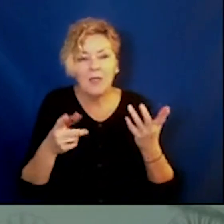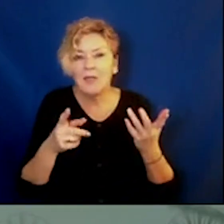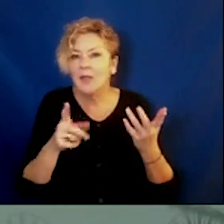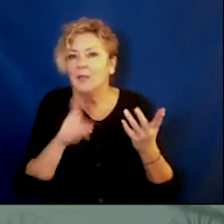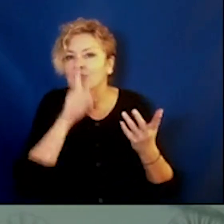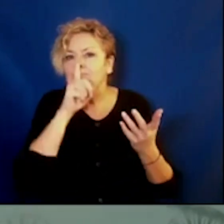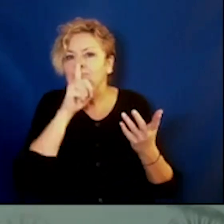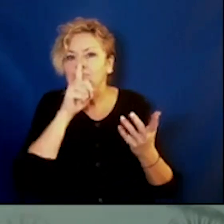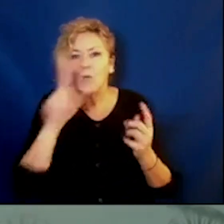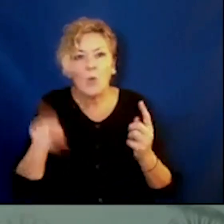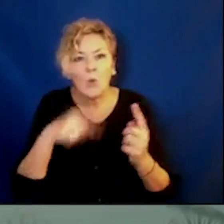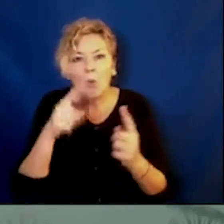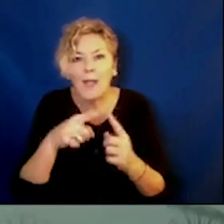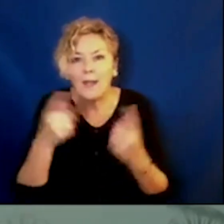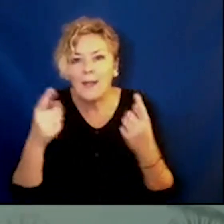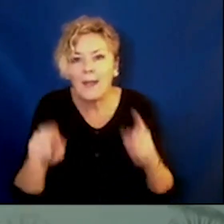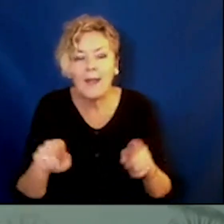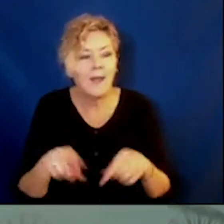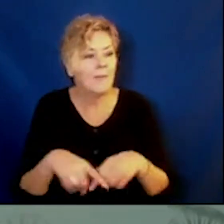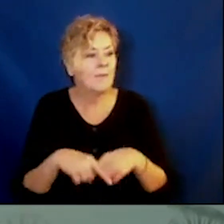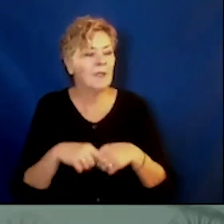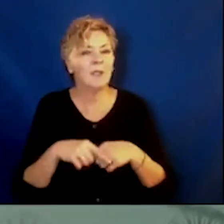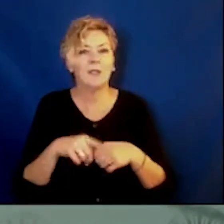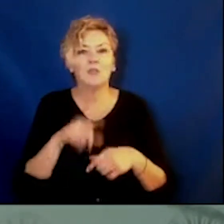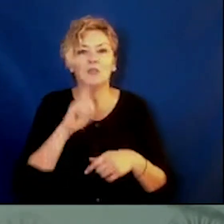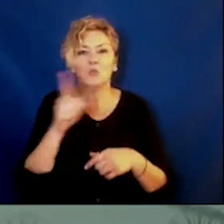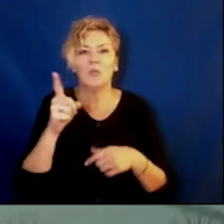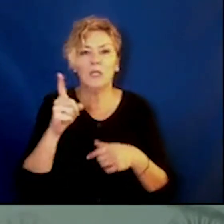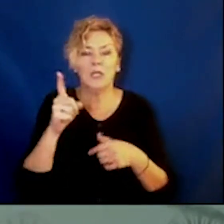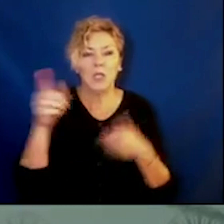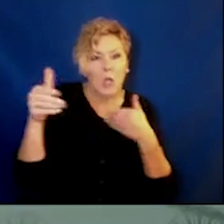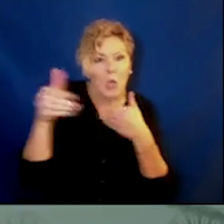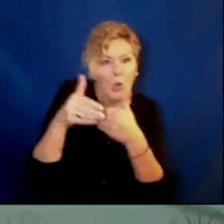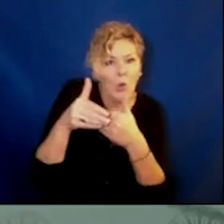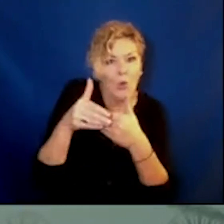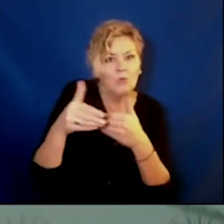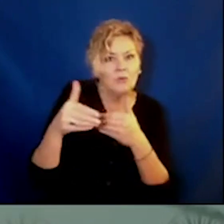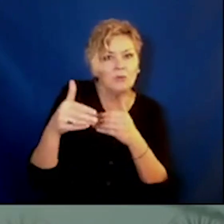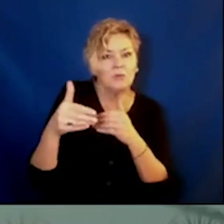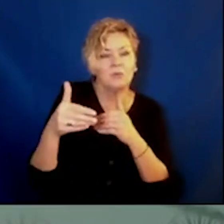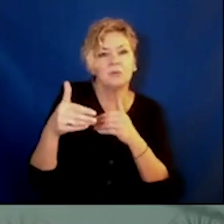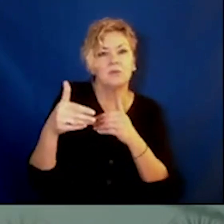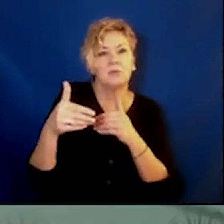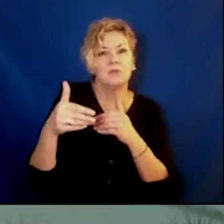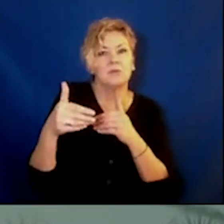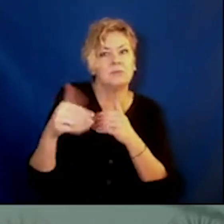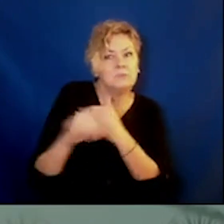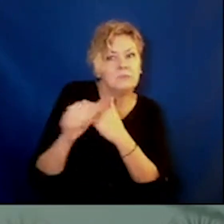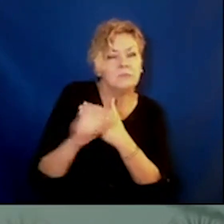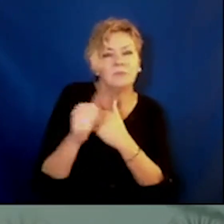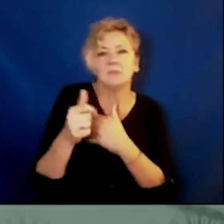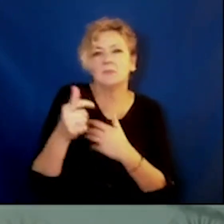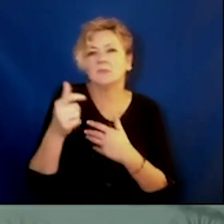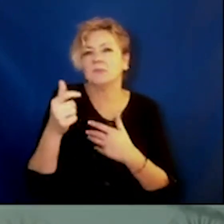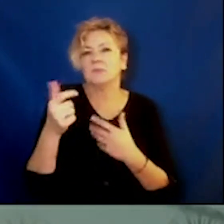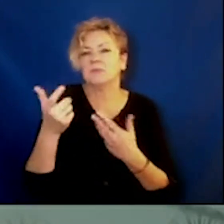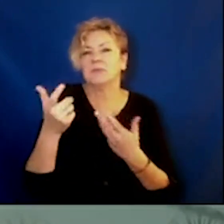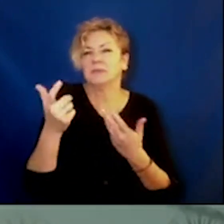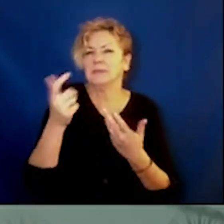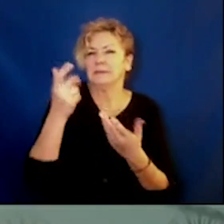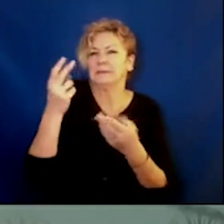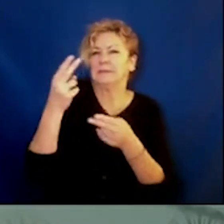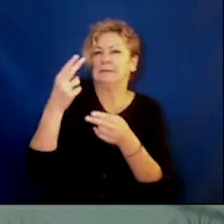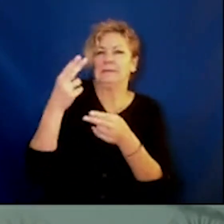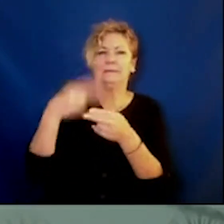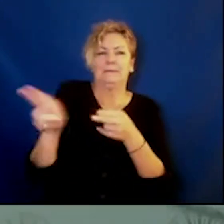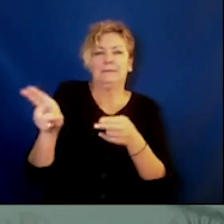difficult? Thank you. Well, that's an excellent question. So the app that in its current state can inform an individual that they